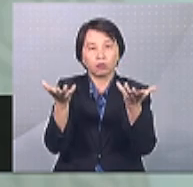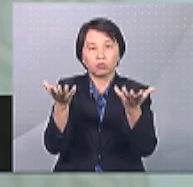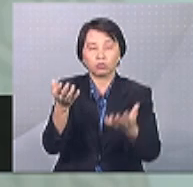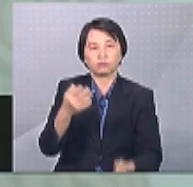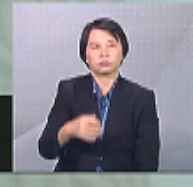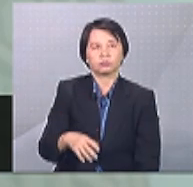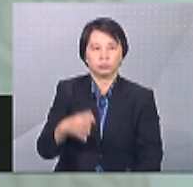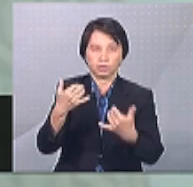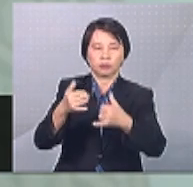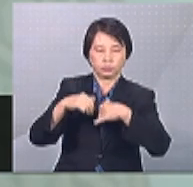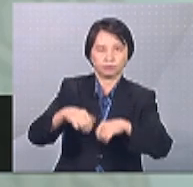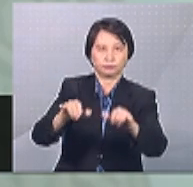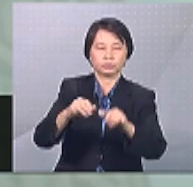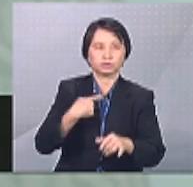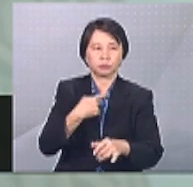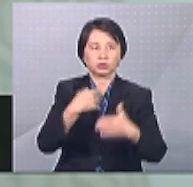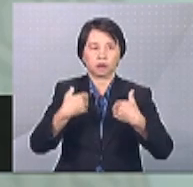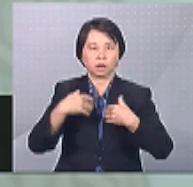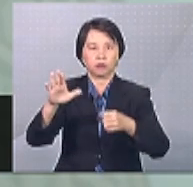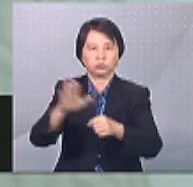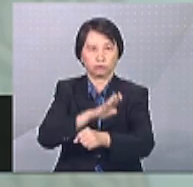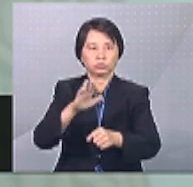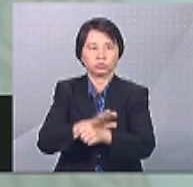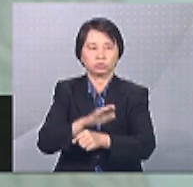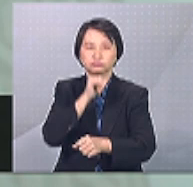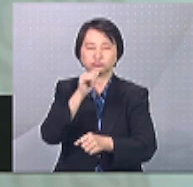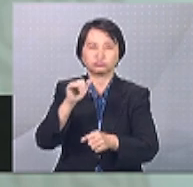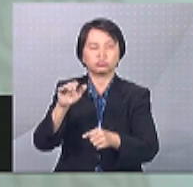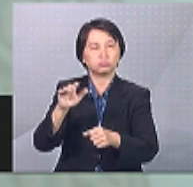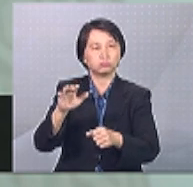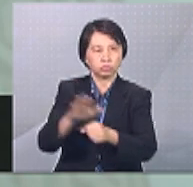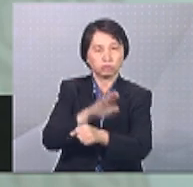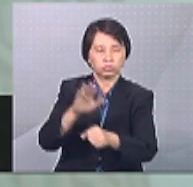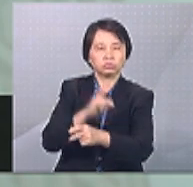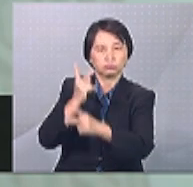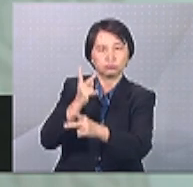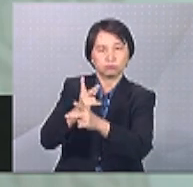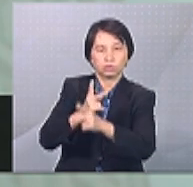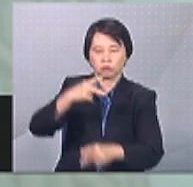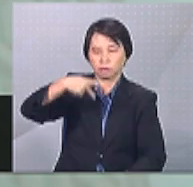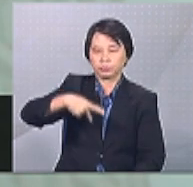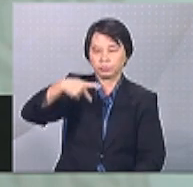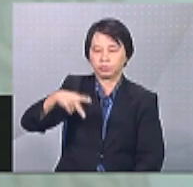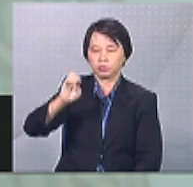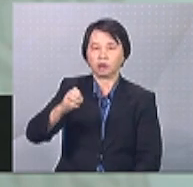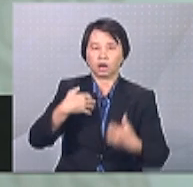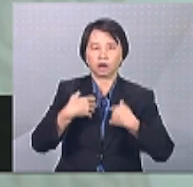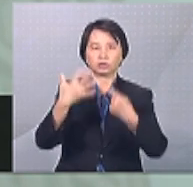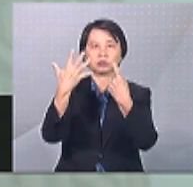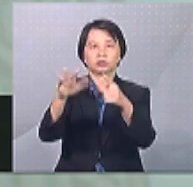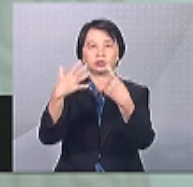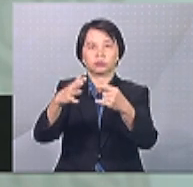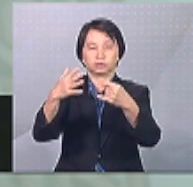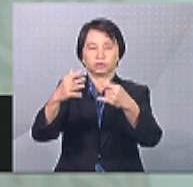is ongoing, and we do have enough stock for the PPE. In the PPE, there's 18 items of the PPE.